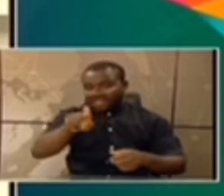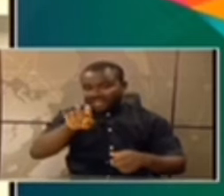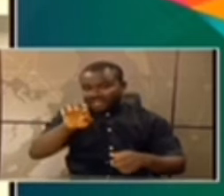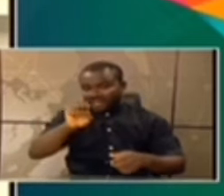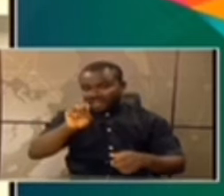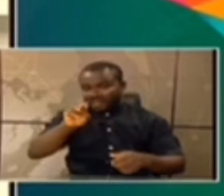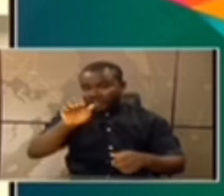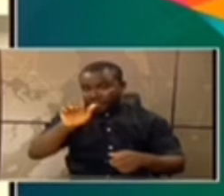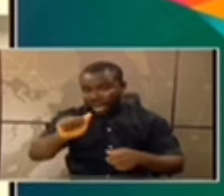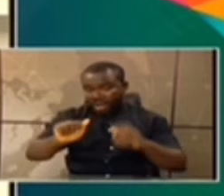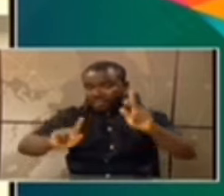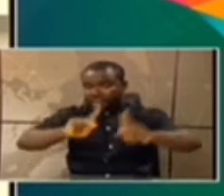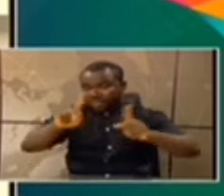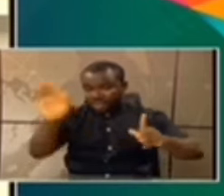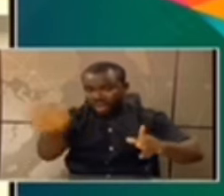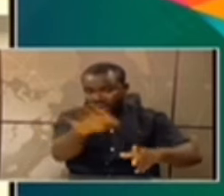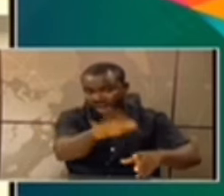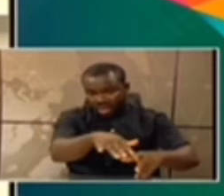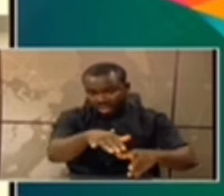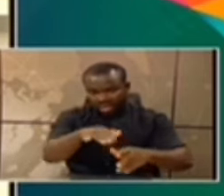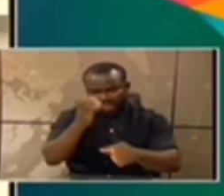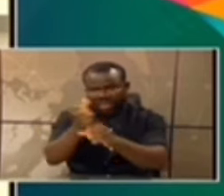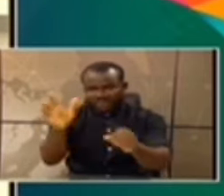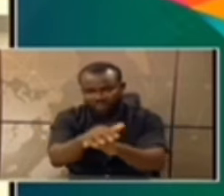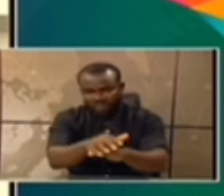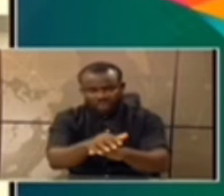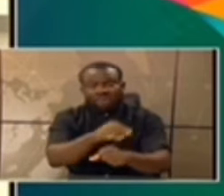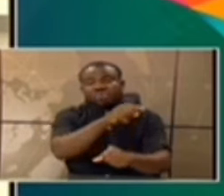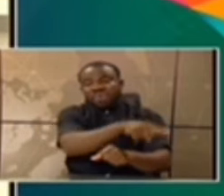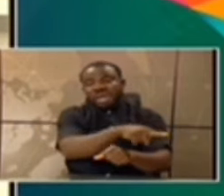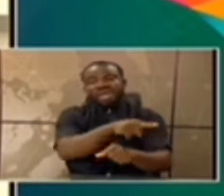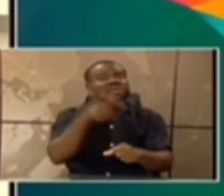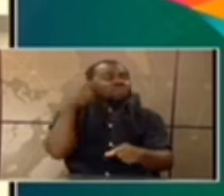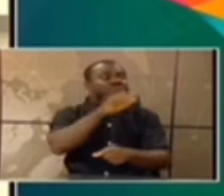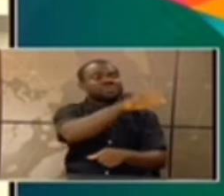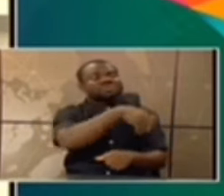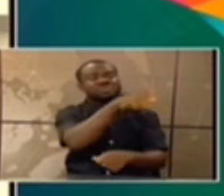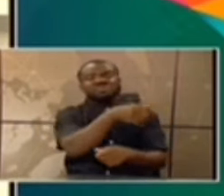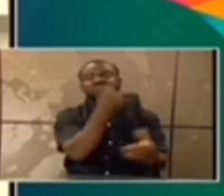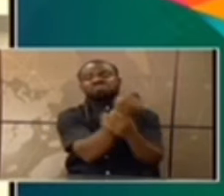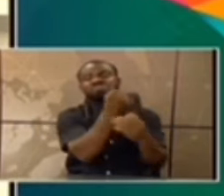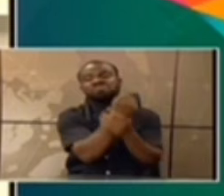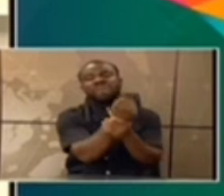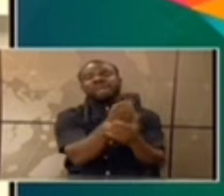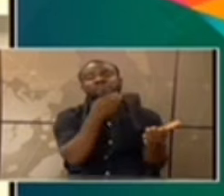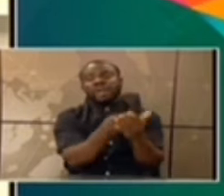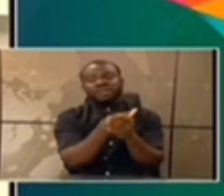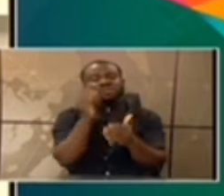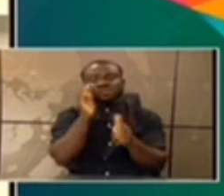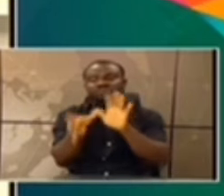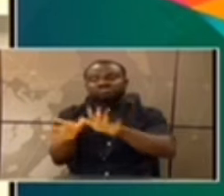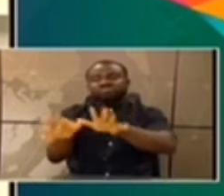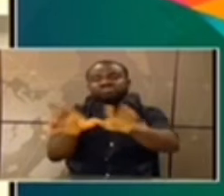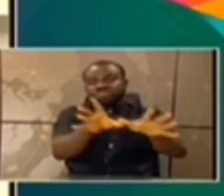chairman nyameche amfani na nsi fo ma e de enugwase kese pa na beble MPP amanyoku no sa eya asofo kese fo